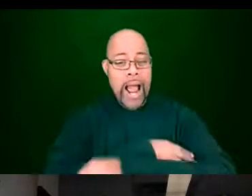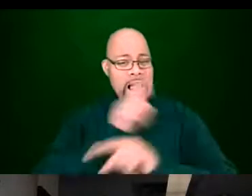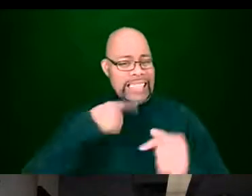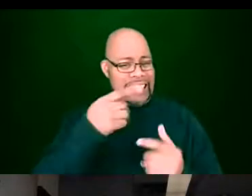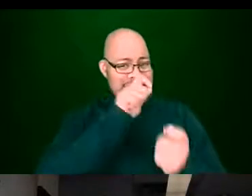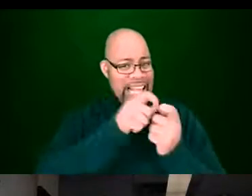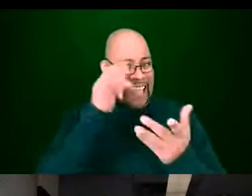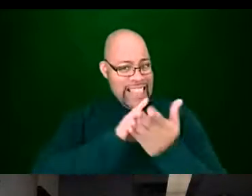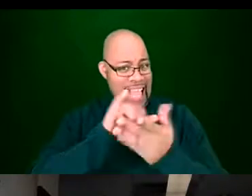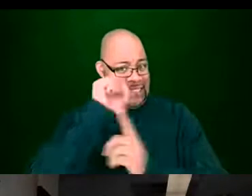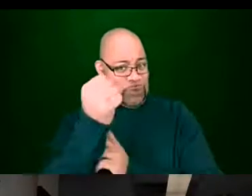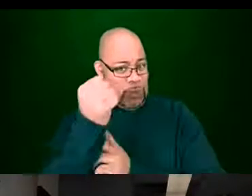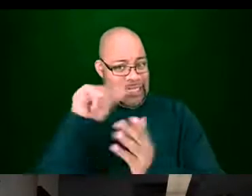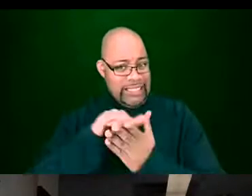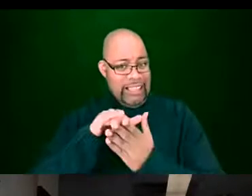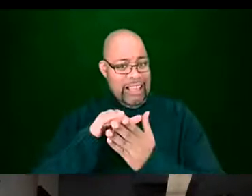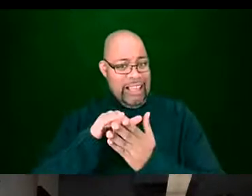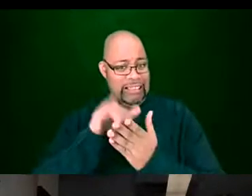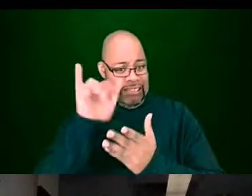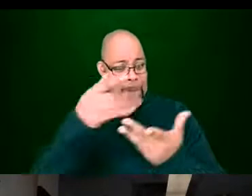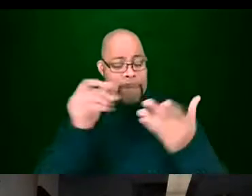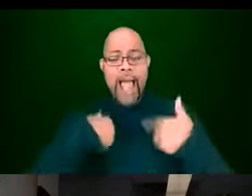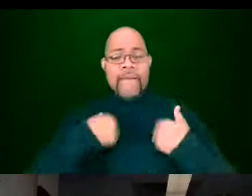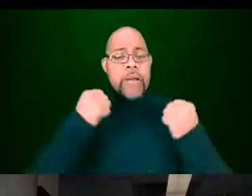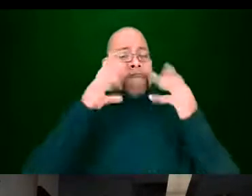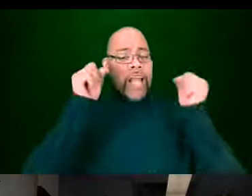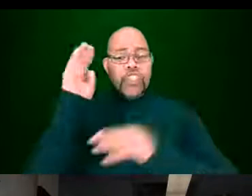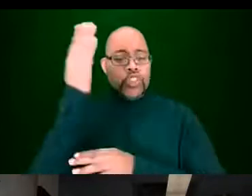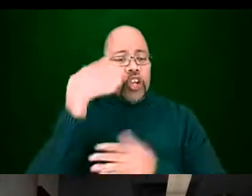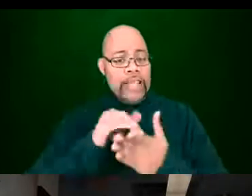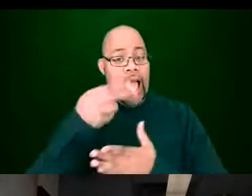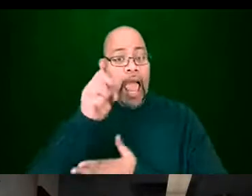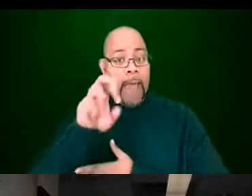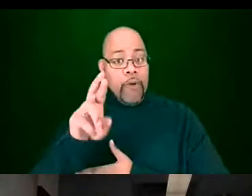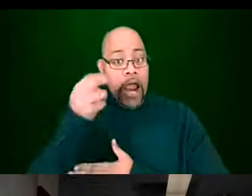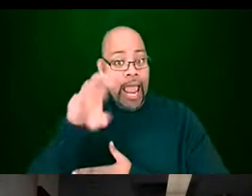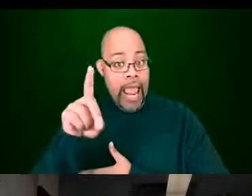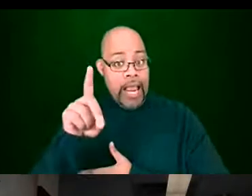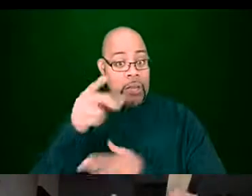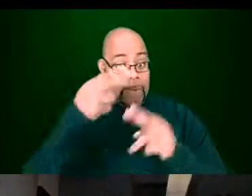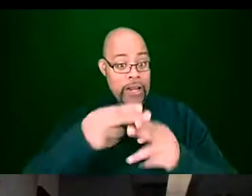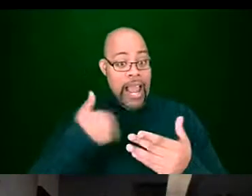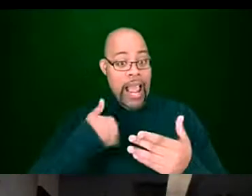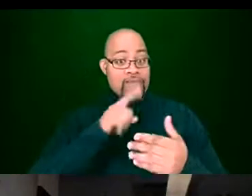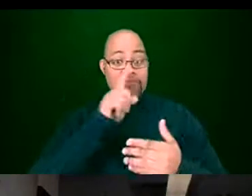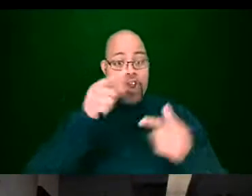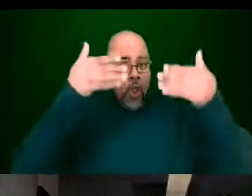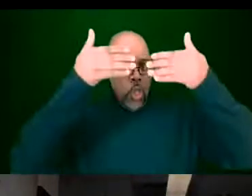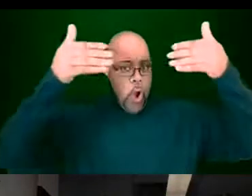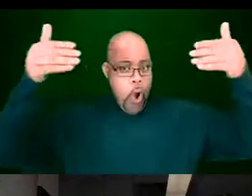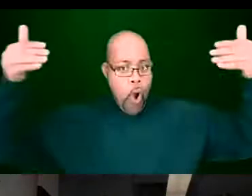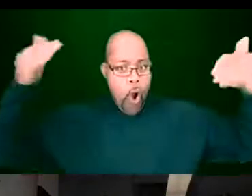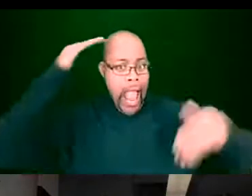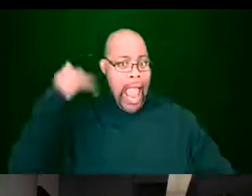happen in that circumstance, but there are some amazing sharks out there. I mean, the hammerhead shark you mentioned, it has this really long